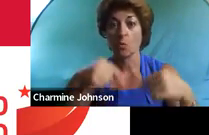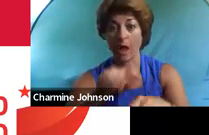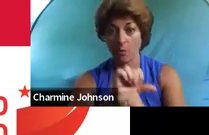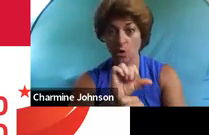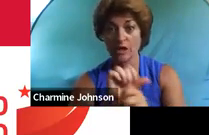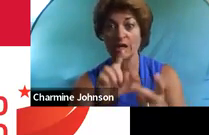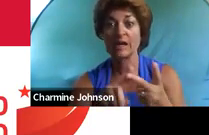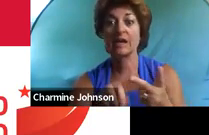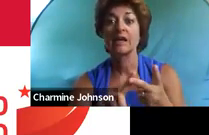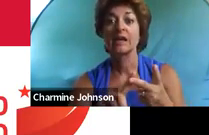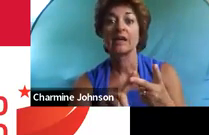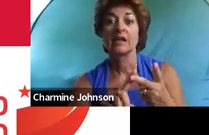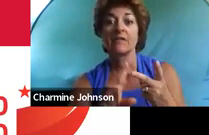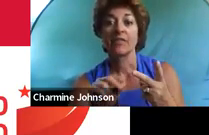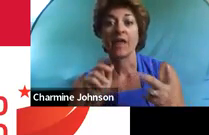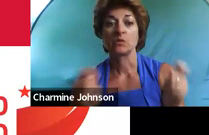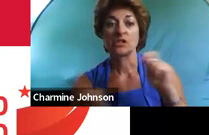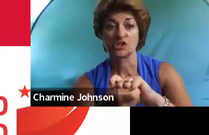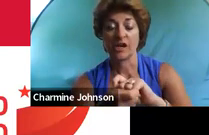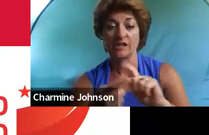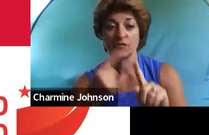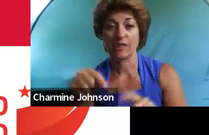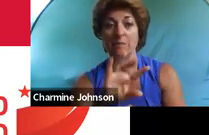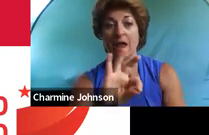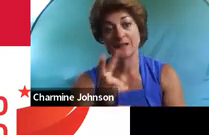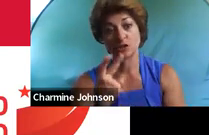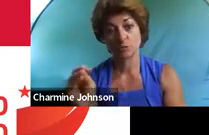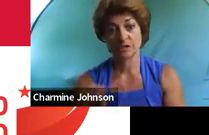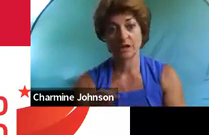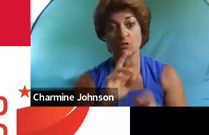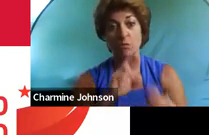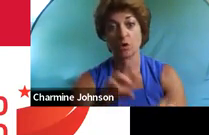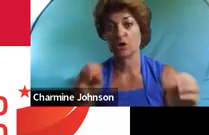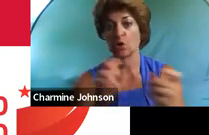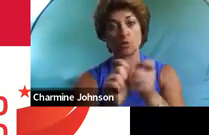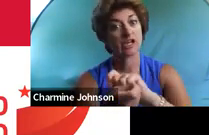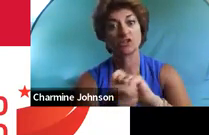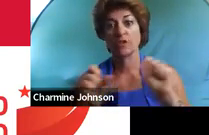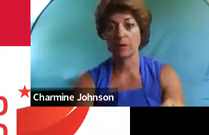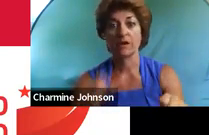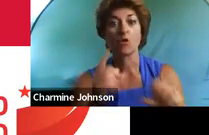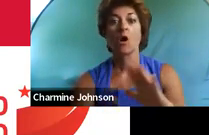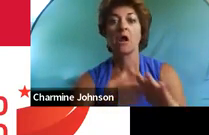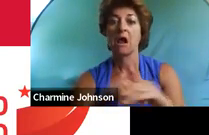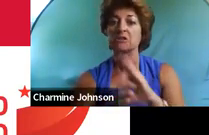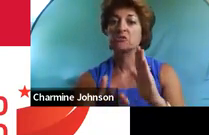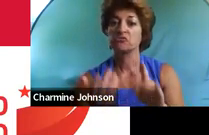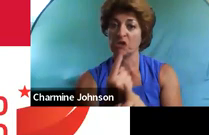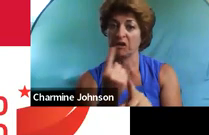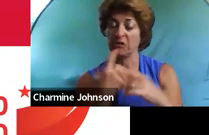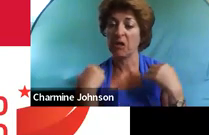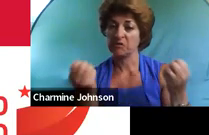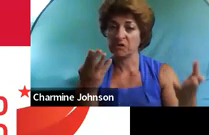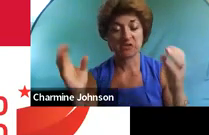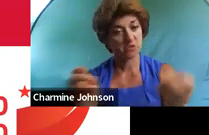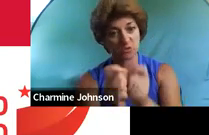and which was a change for them. 92% reported no change in their ability to access regular health